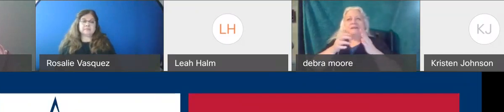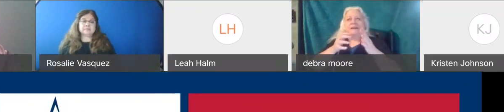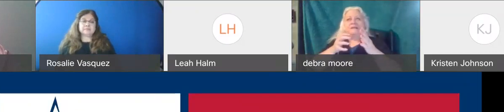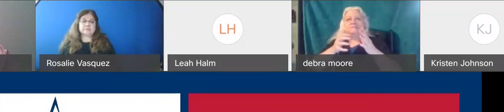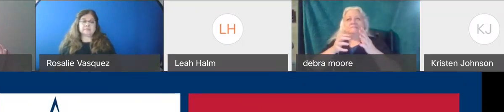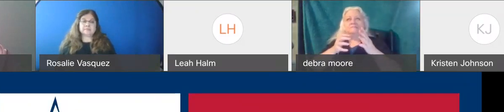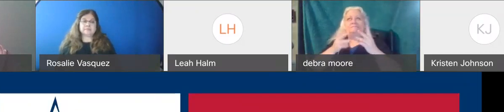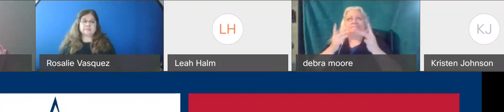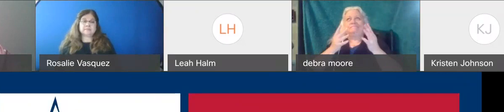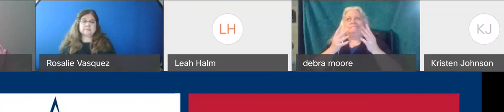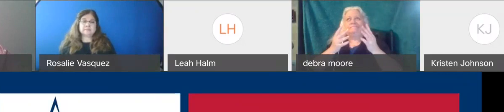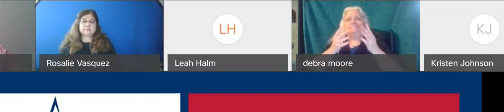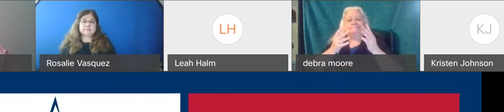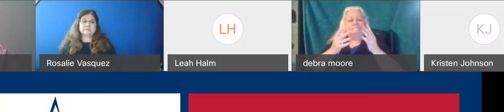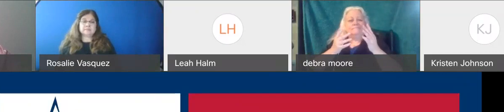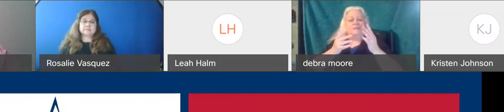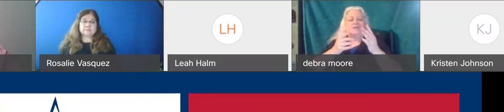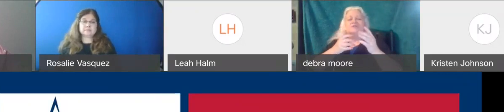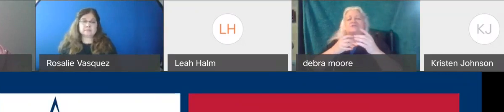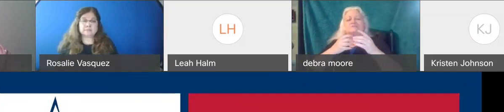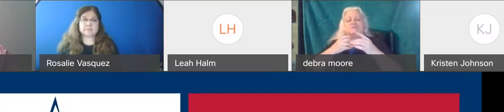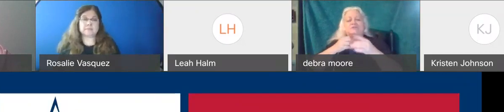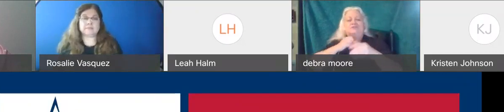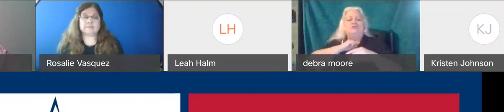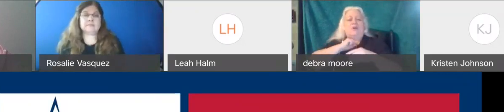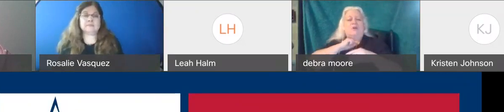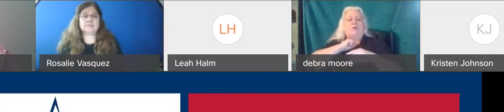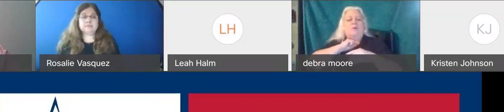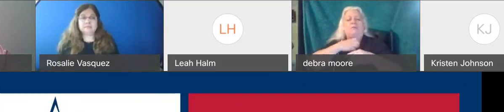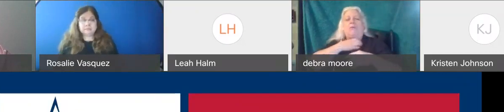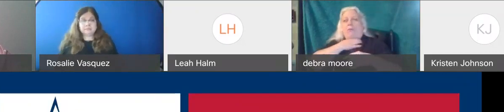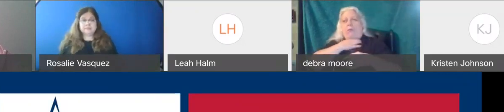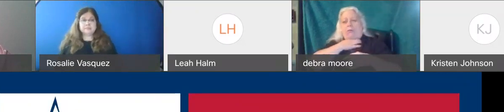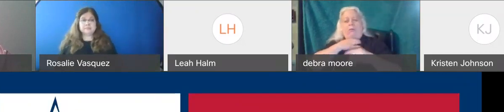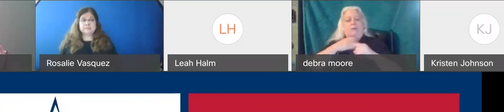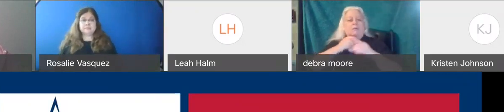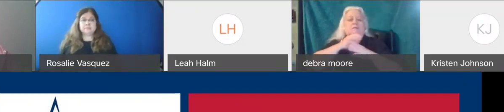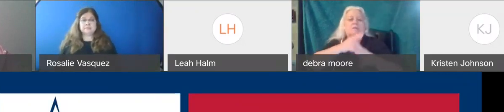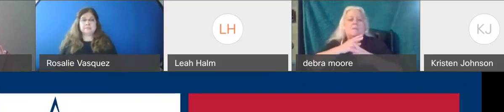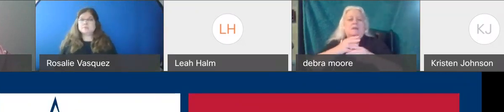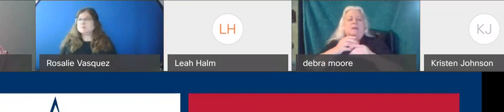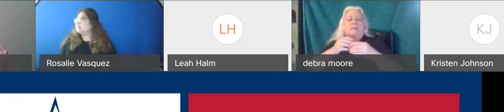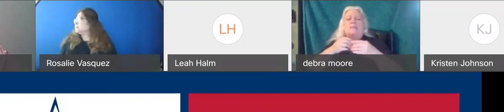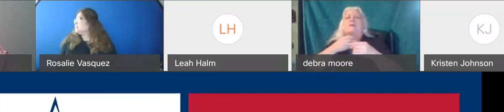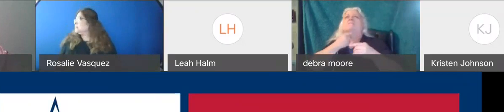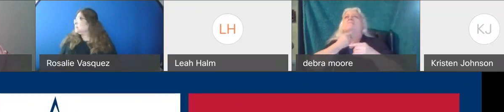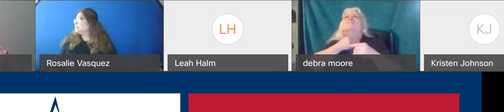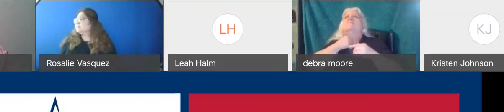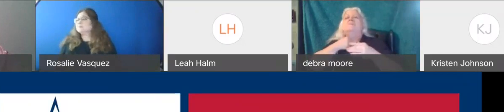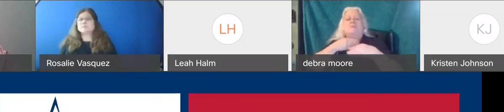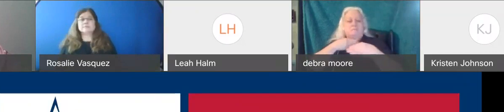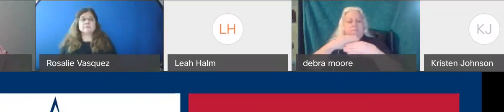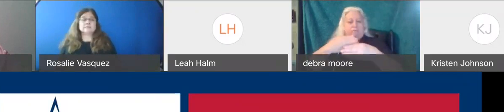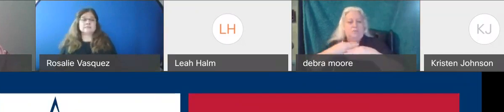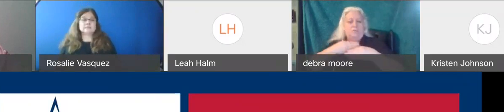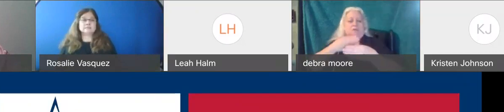from choking on their own vomit and just keep their airways free so that they can breathe while help is on the